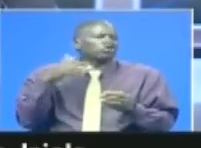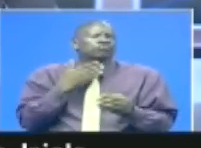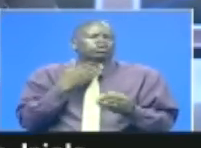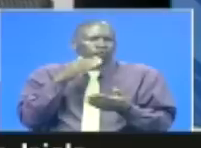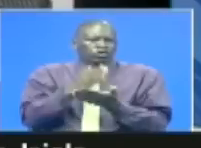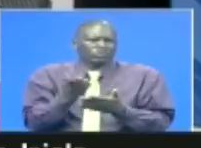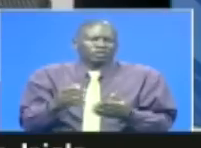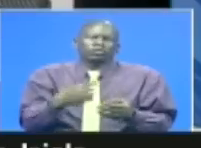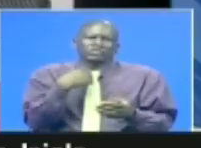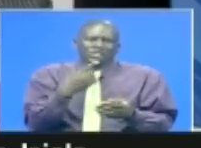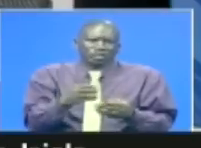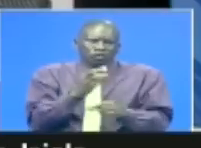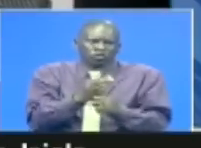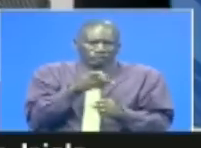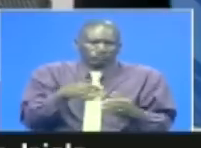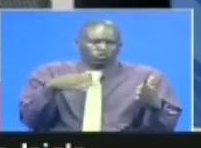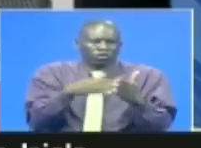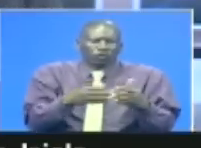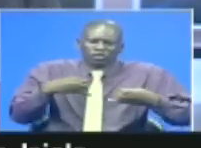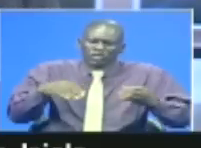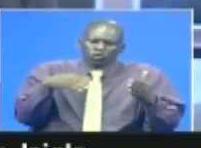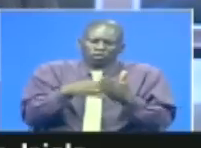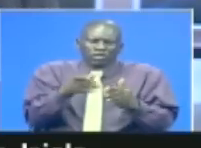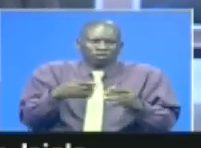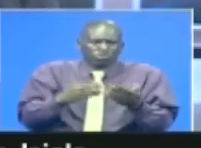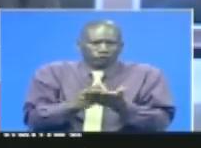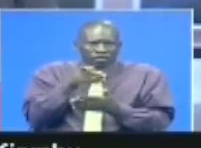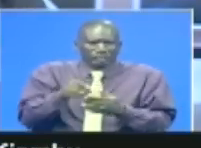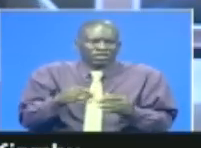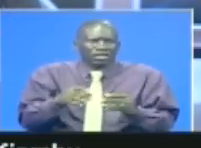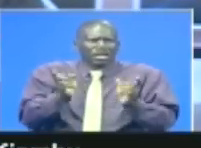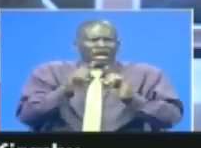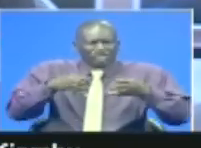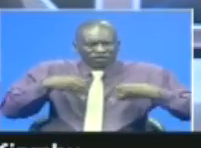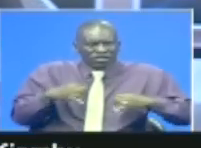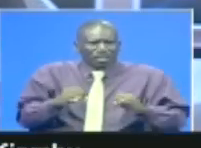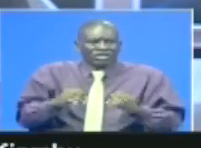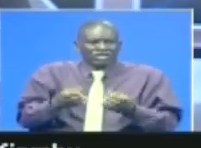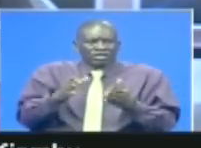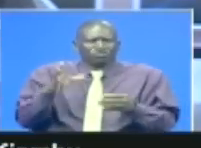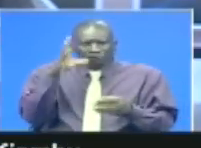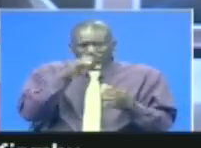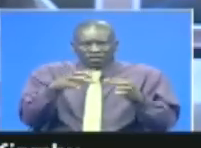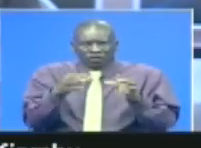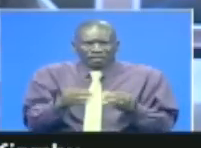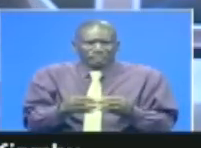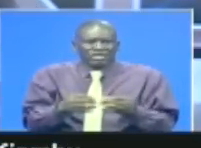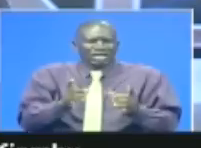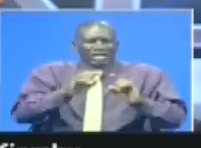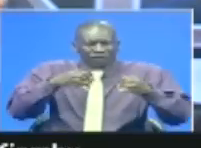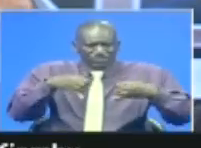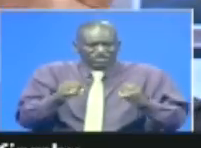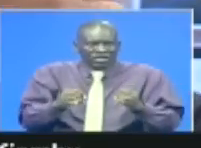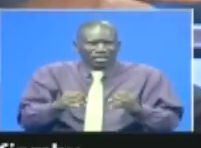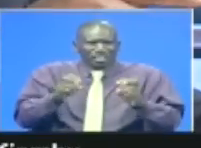guy. You tried to use that to block him from running? No, that's not true. I did not try. Now here you have missed the words. I did not try. The